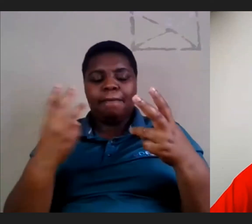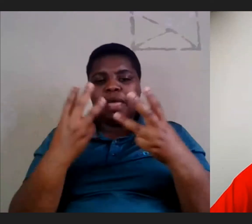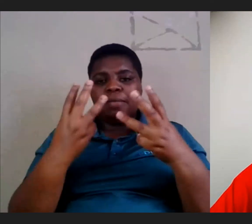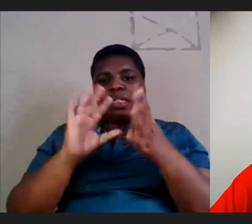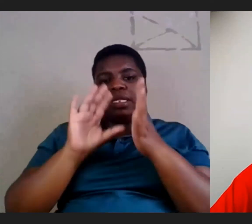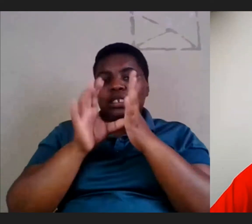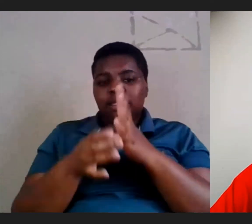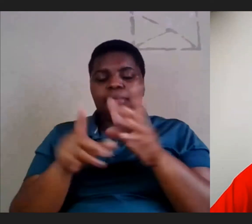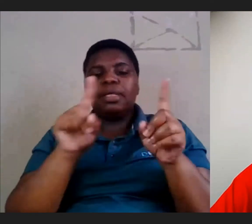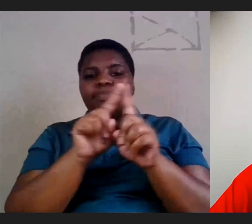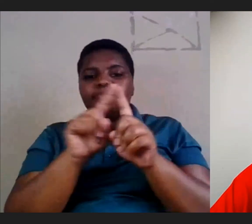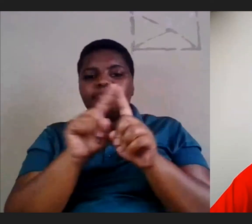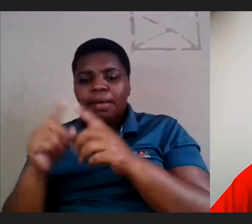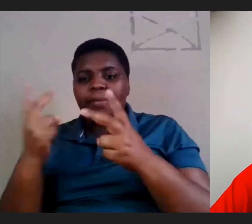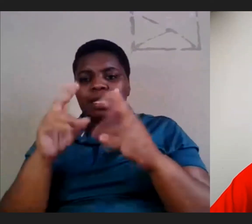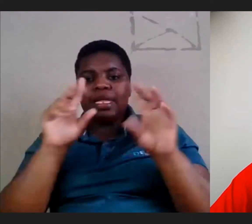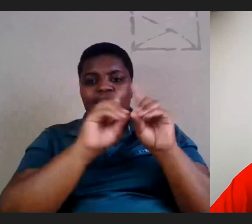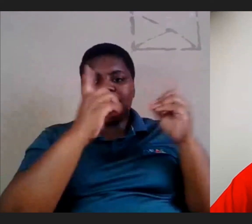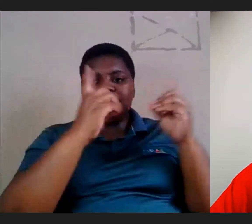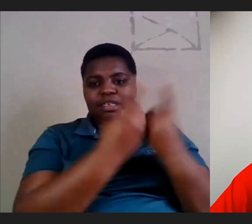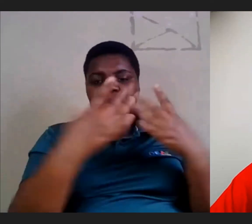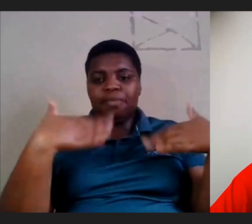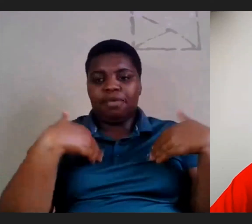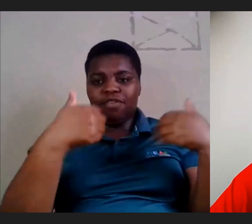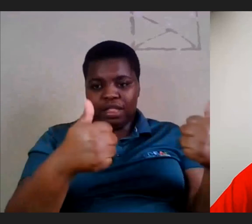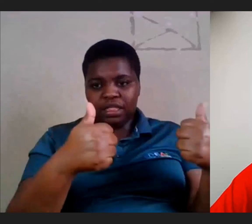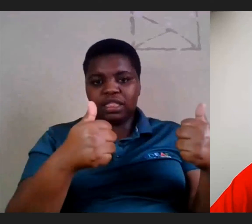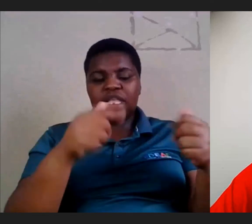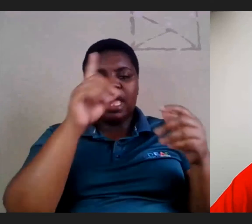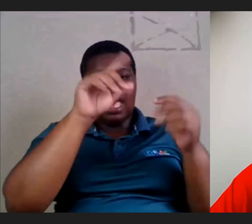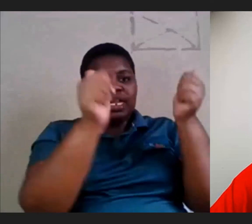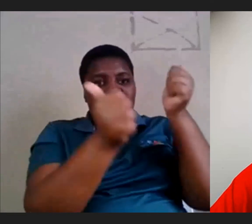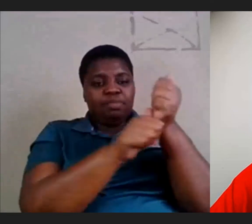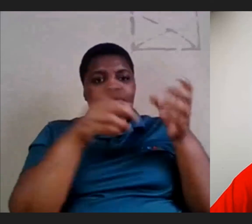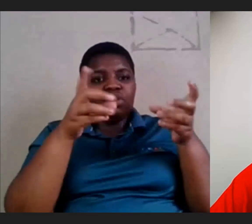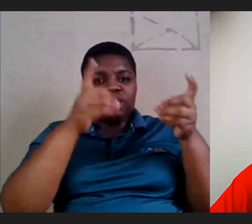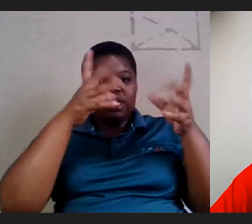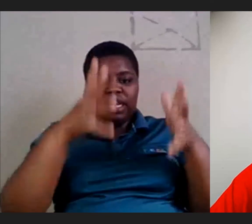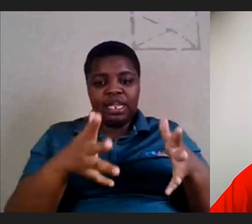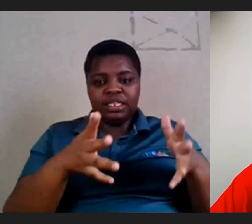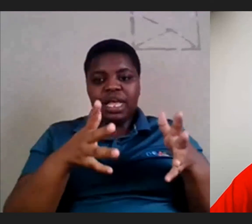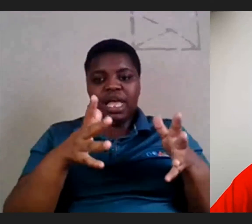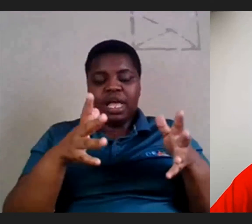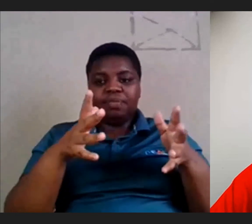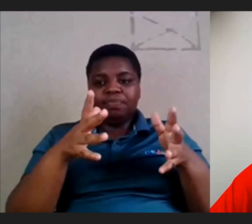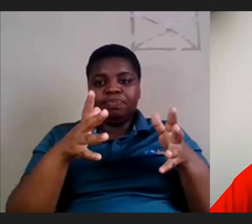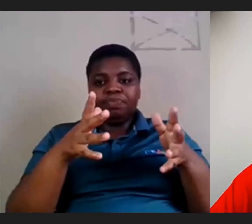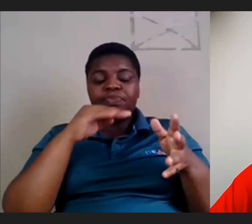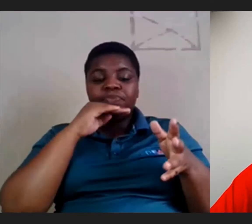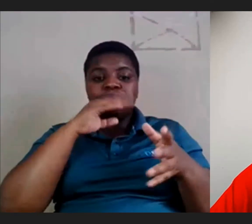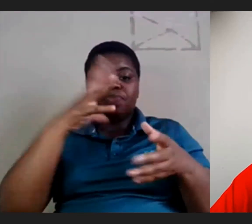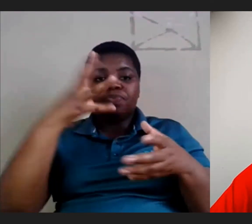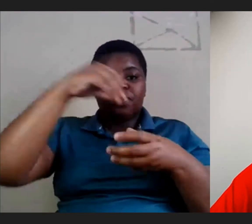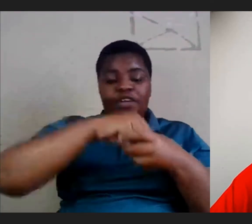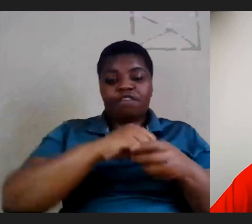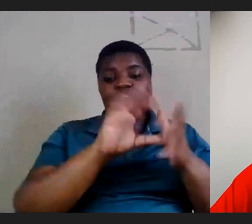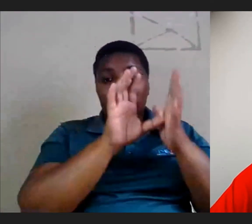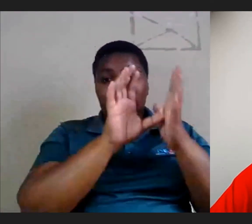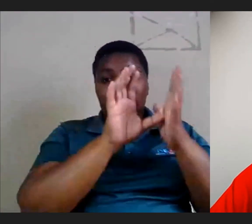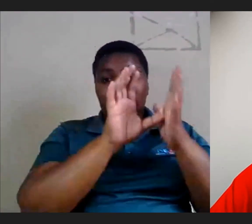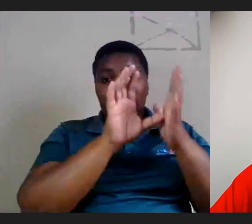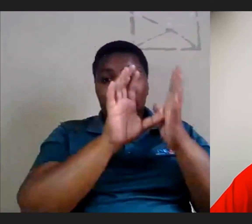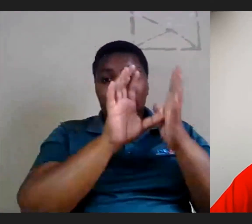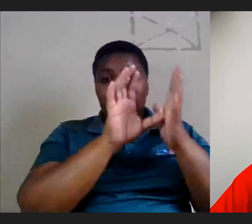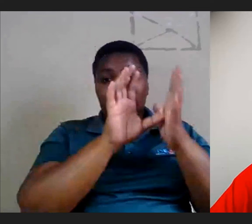well as in the Department of Health, Deputy Director, Specialist Advisor for the Disability Health,